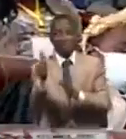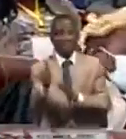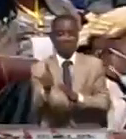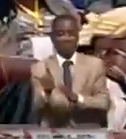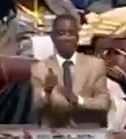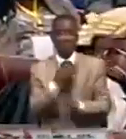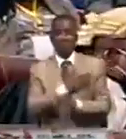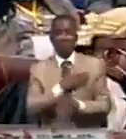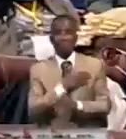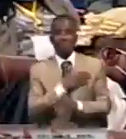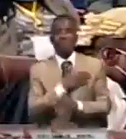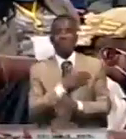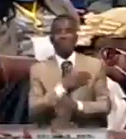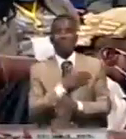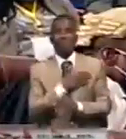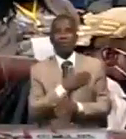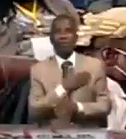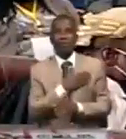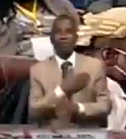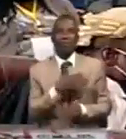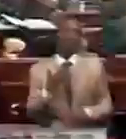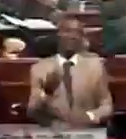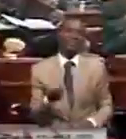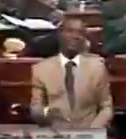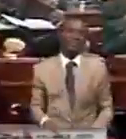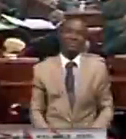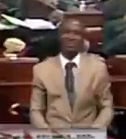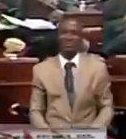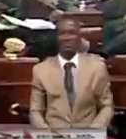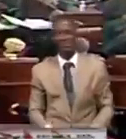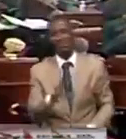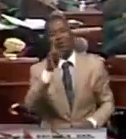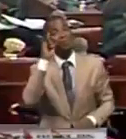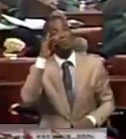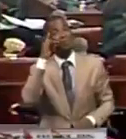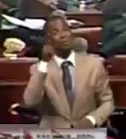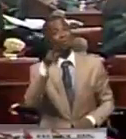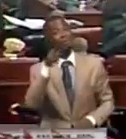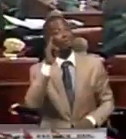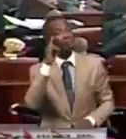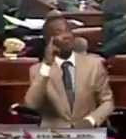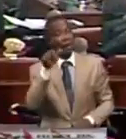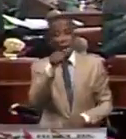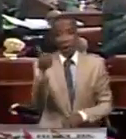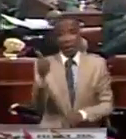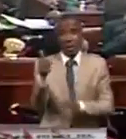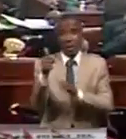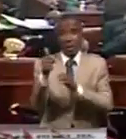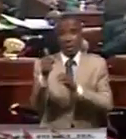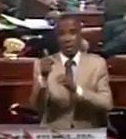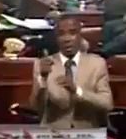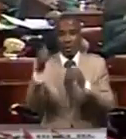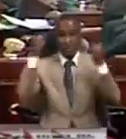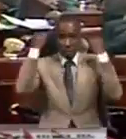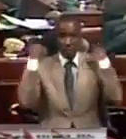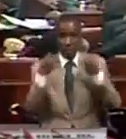But my Lord, I want to... I want to understand something. Are you suggesting that a party can be compelled